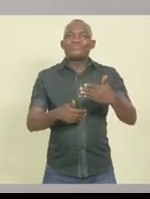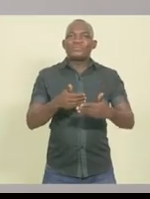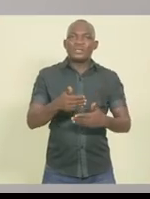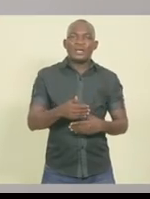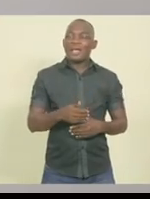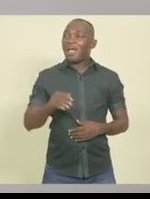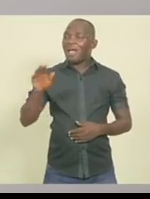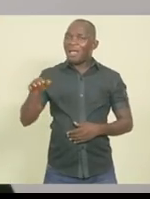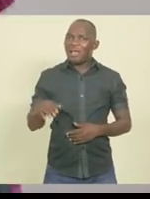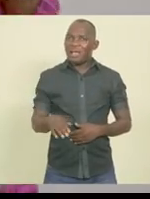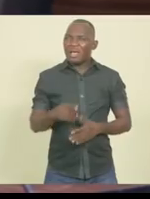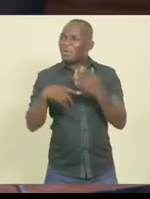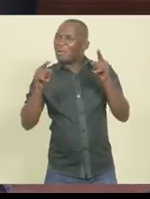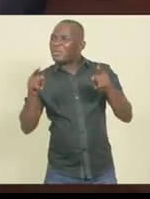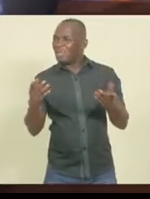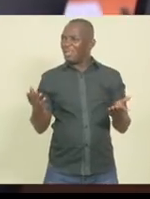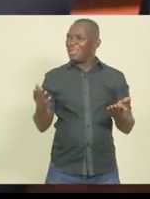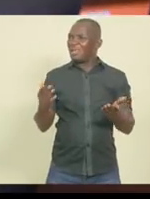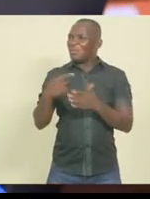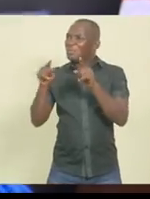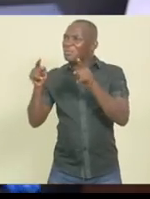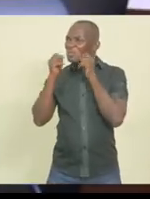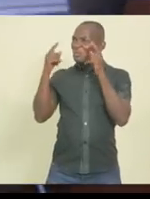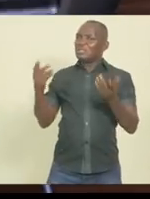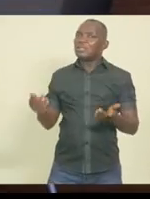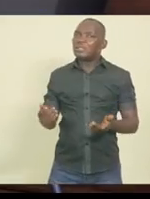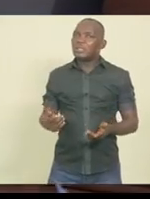Oh my God, Twice, what happened to you?